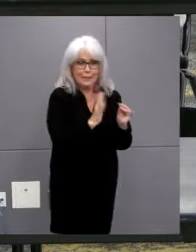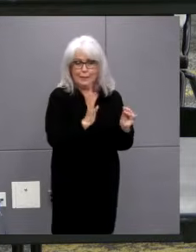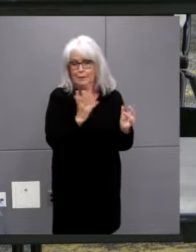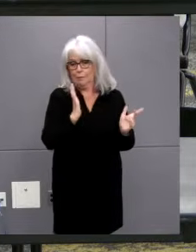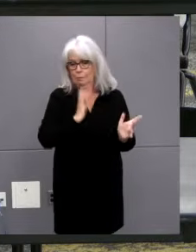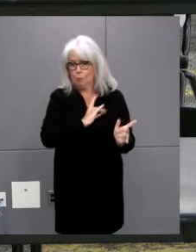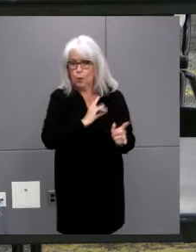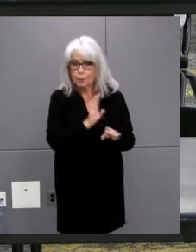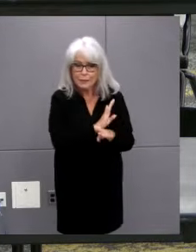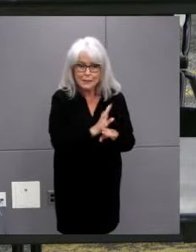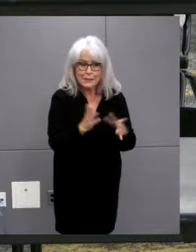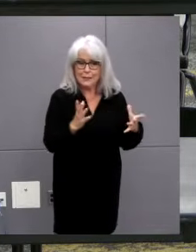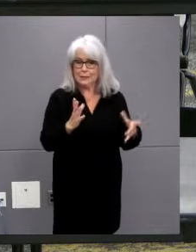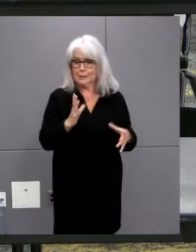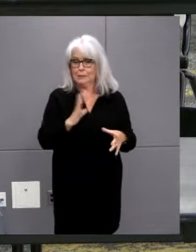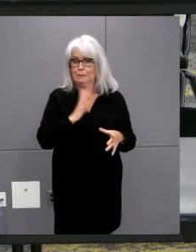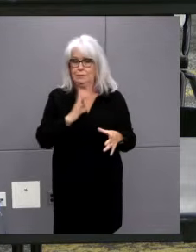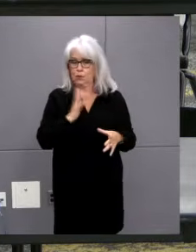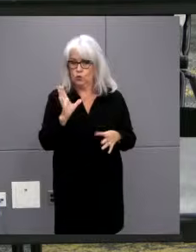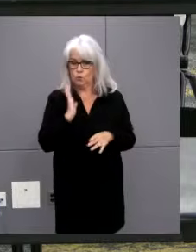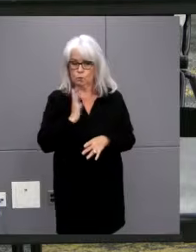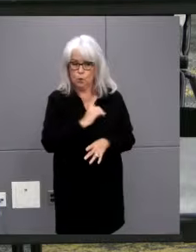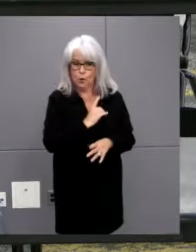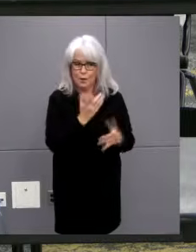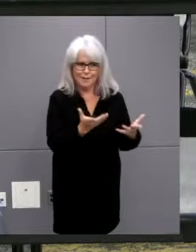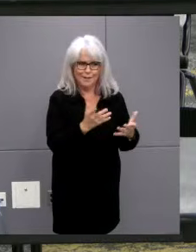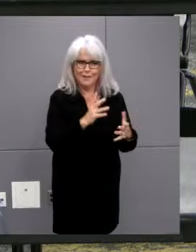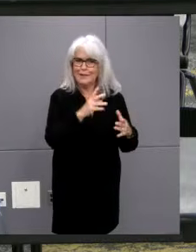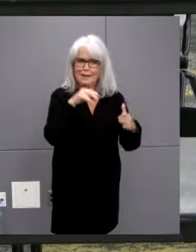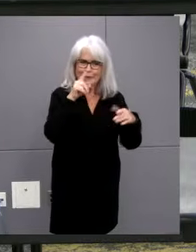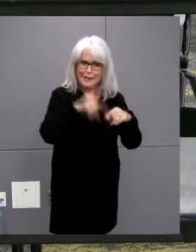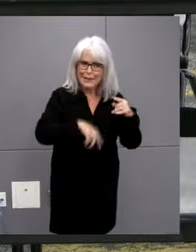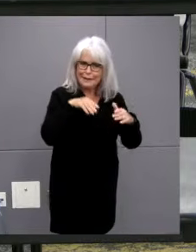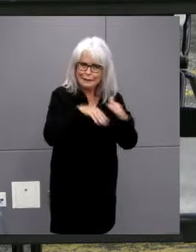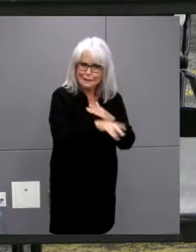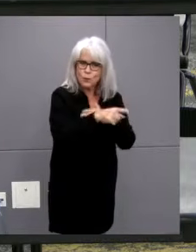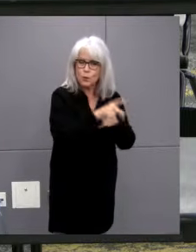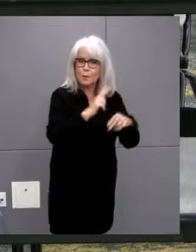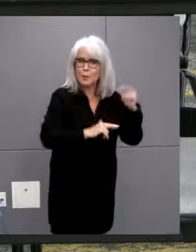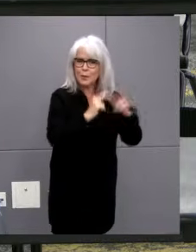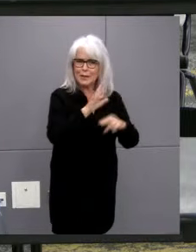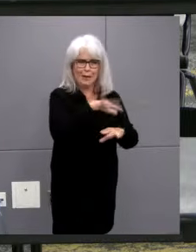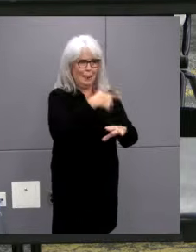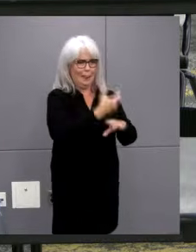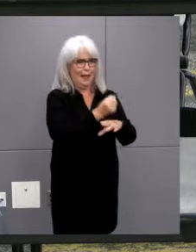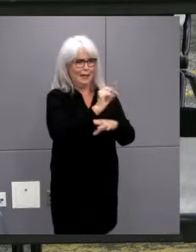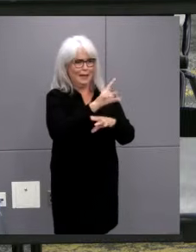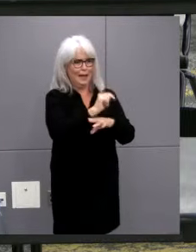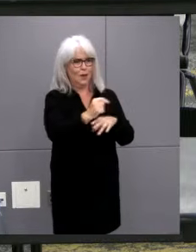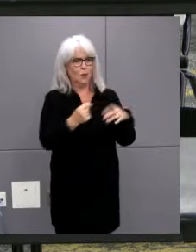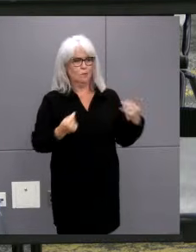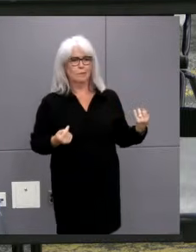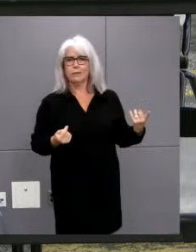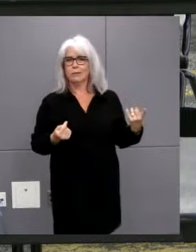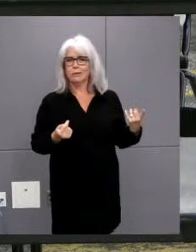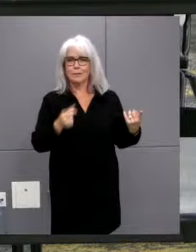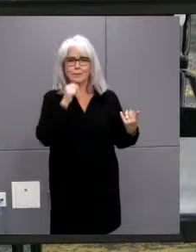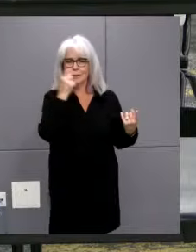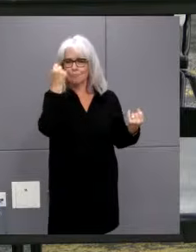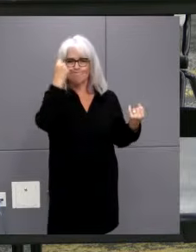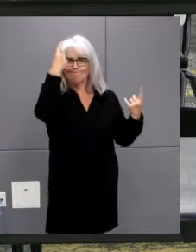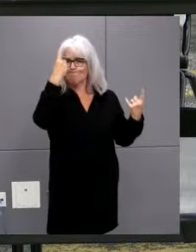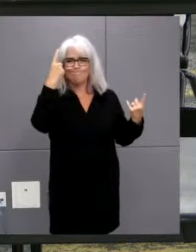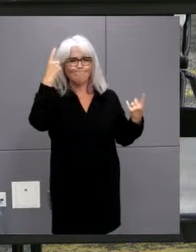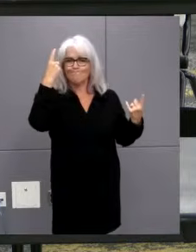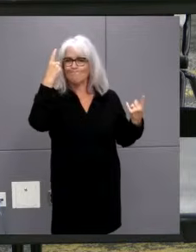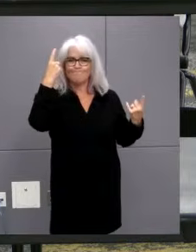business to take care of and cannot get into a building, they're locked out. I mean, that it doesn't make sense. And many